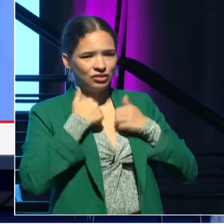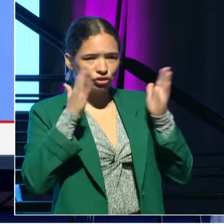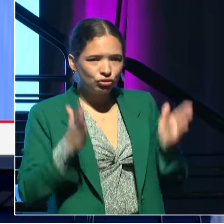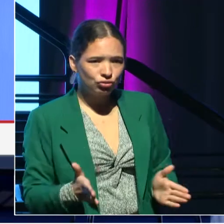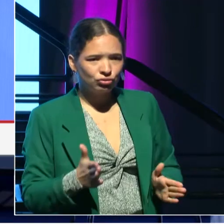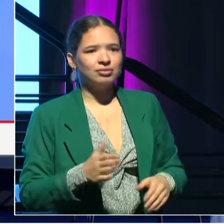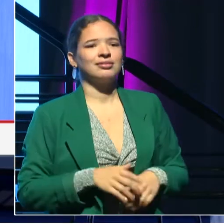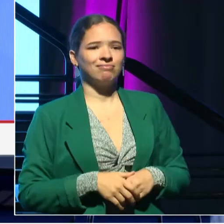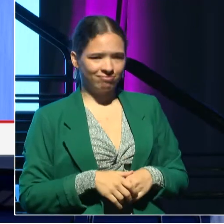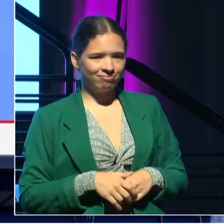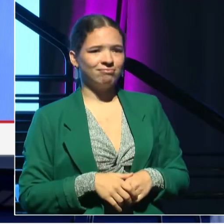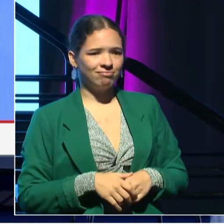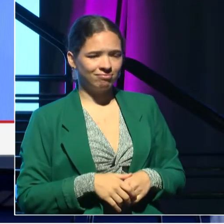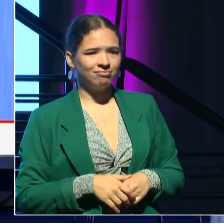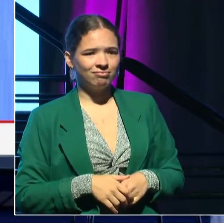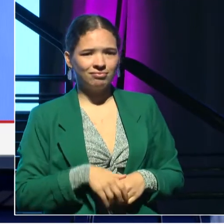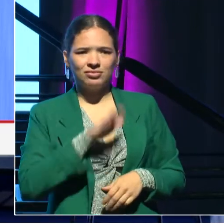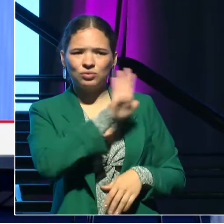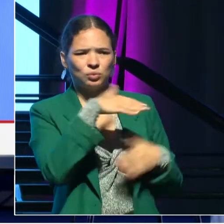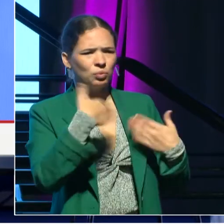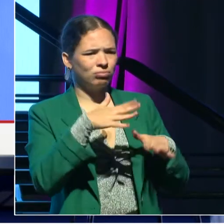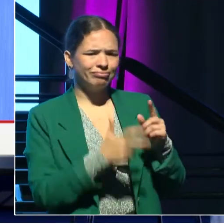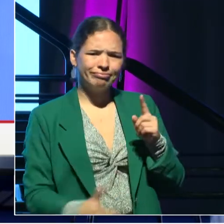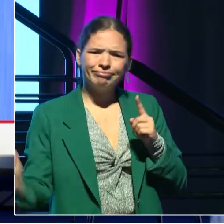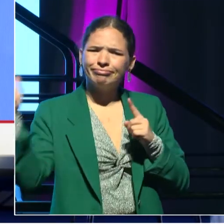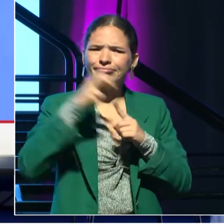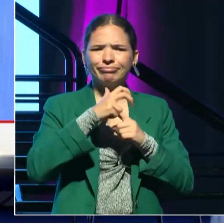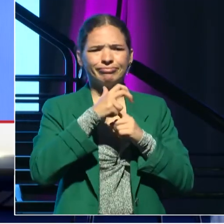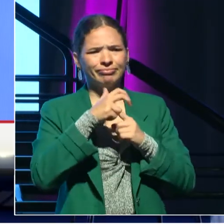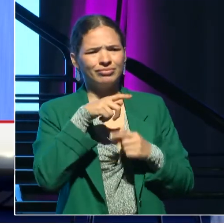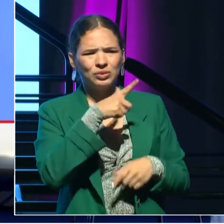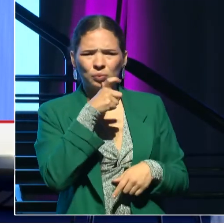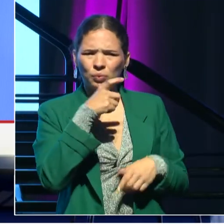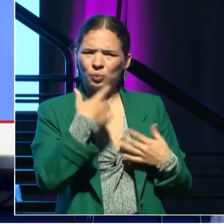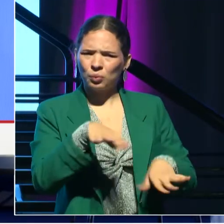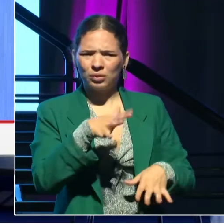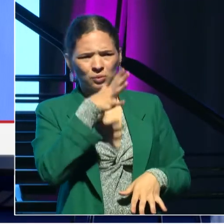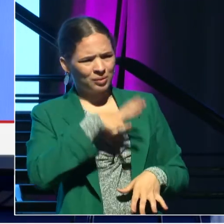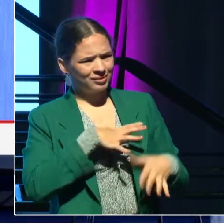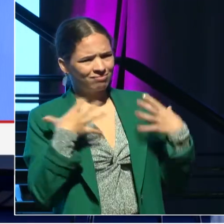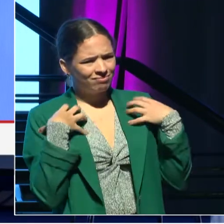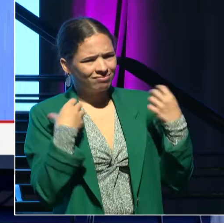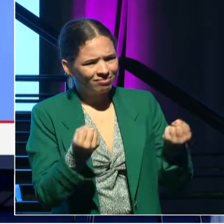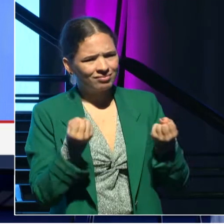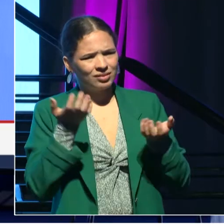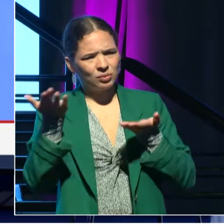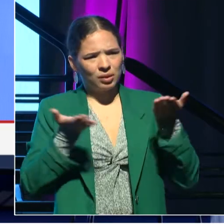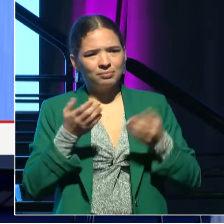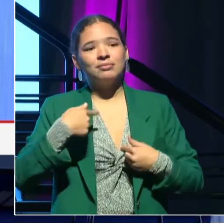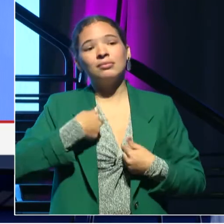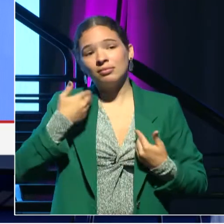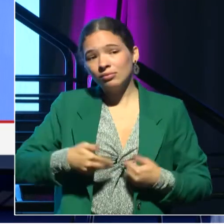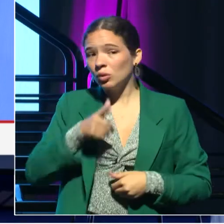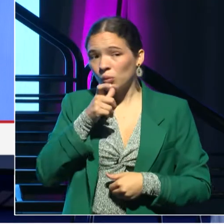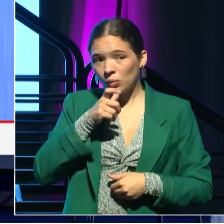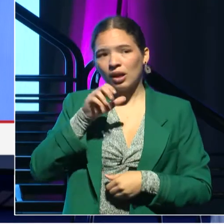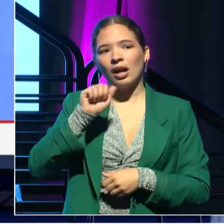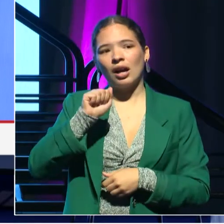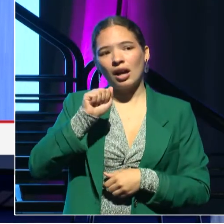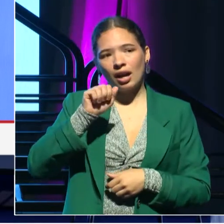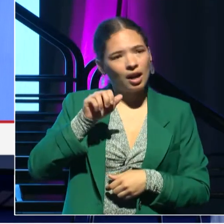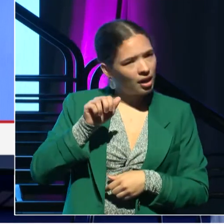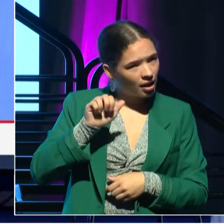for being a champion of women's health, and for welcoming Aetna as a participating sponsor and